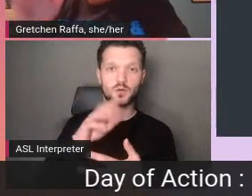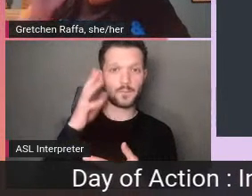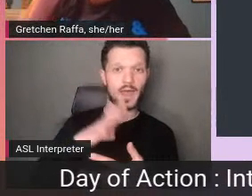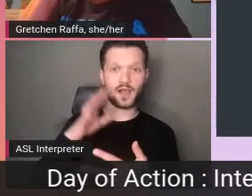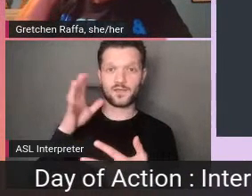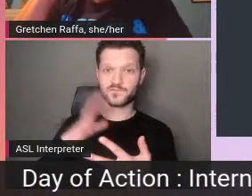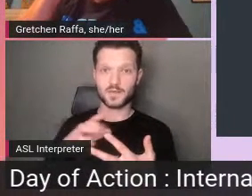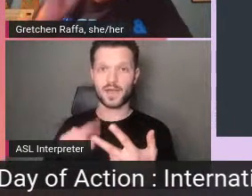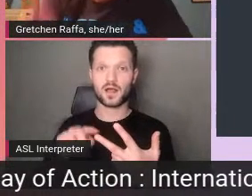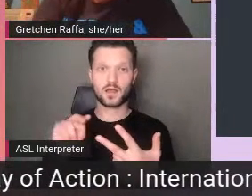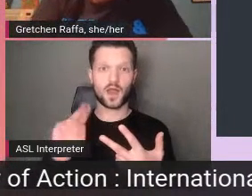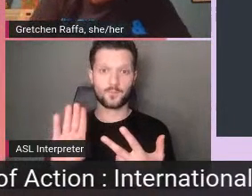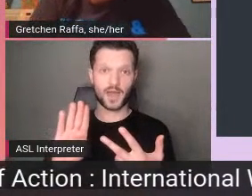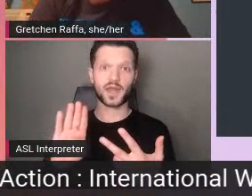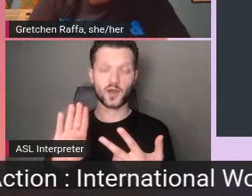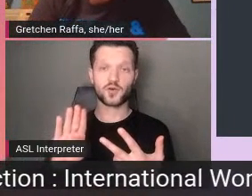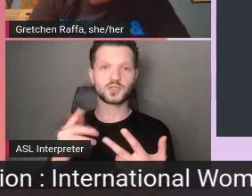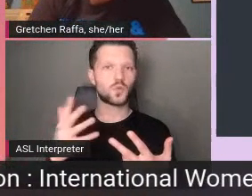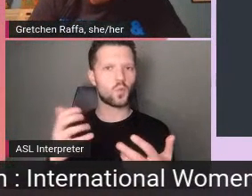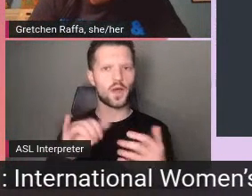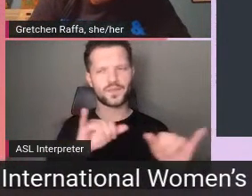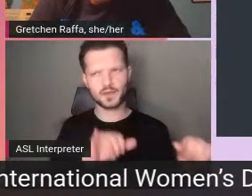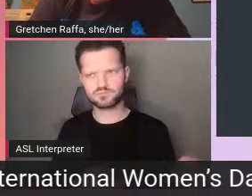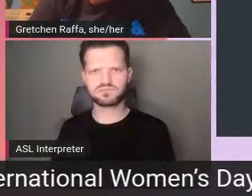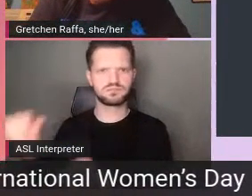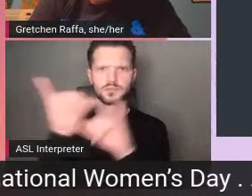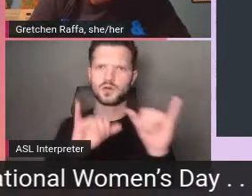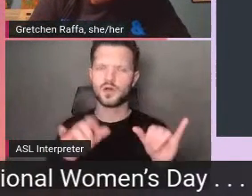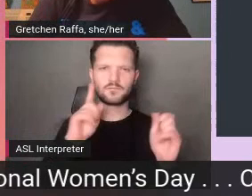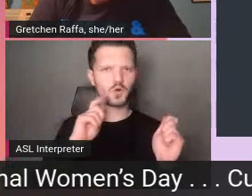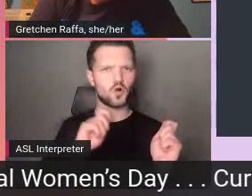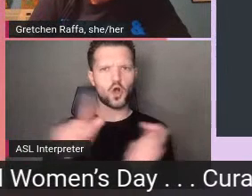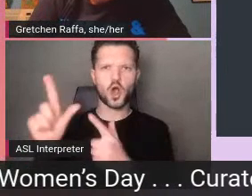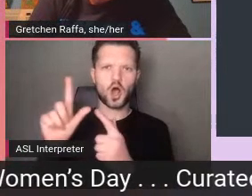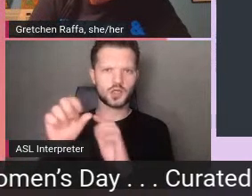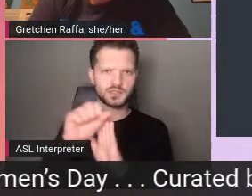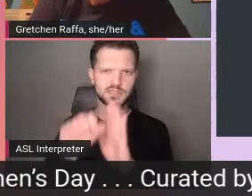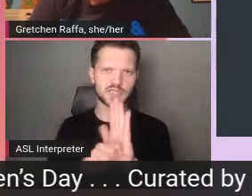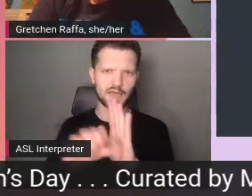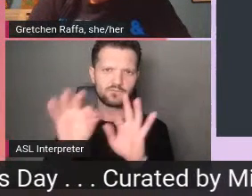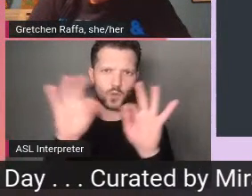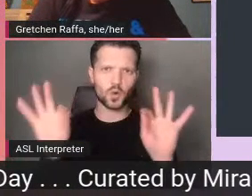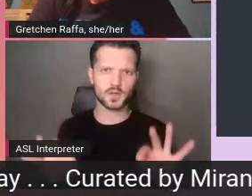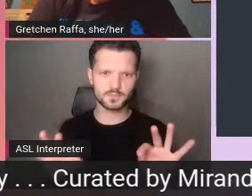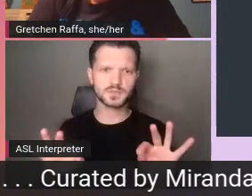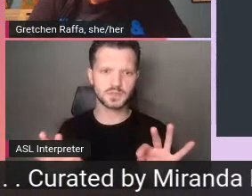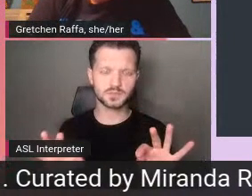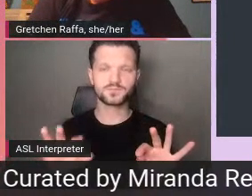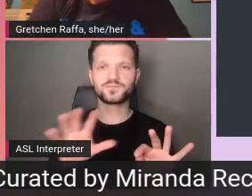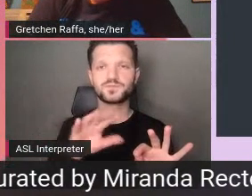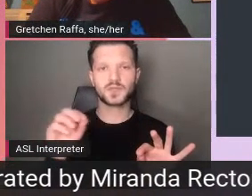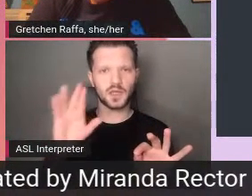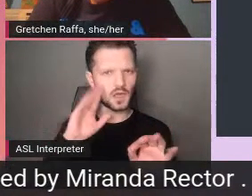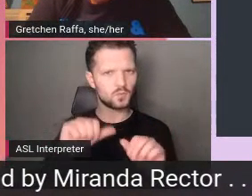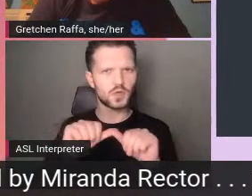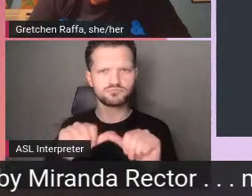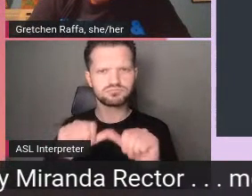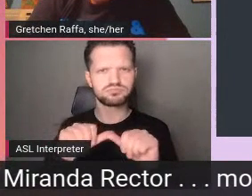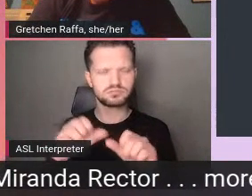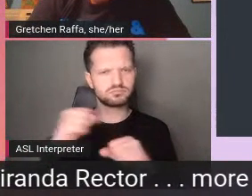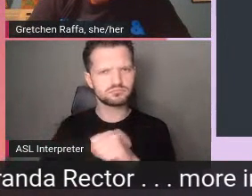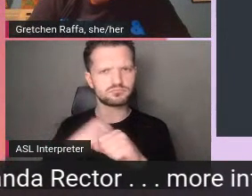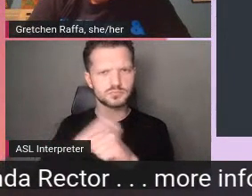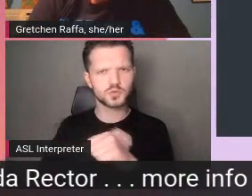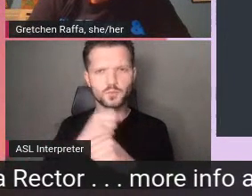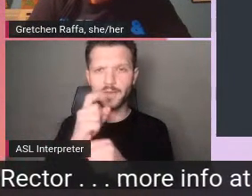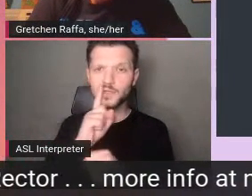that uniform across all of the state forms. And we're going to continue to fight to ensure